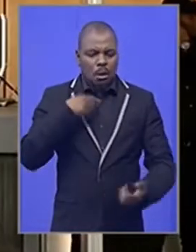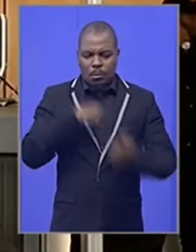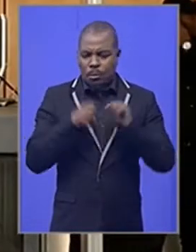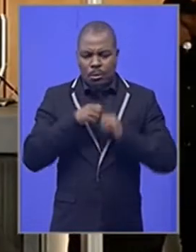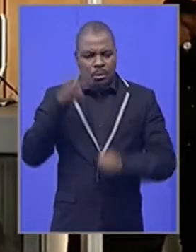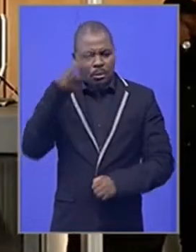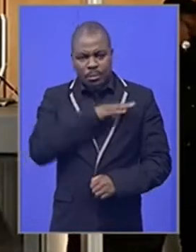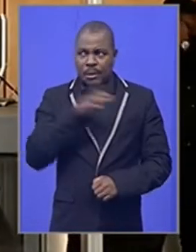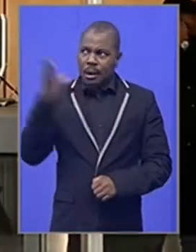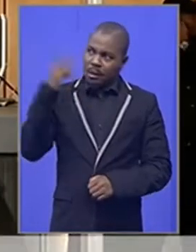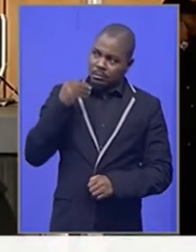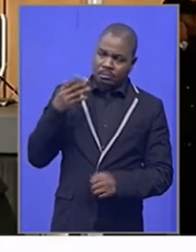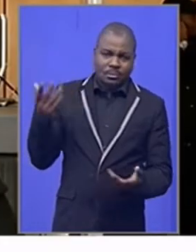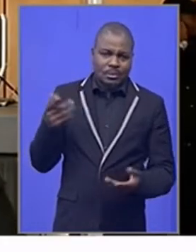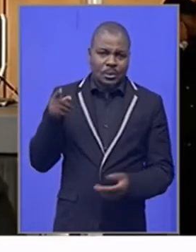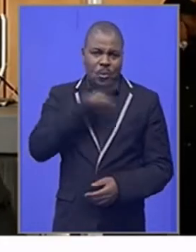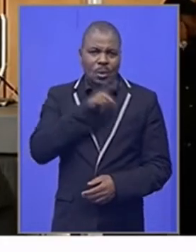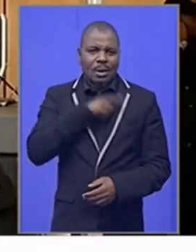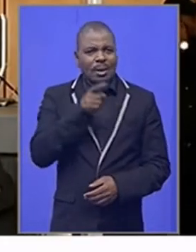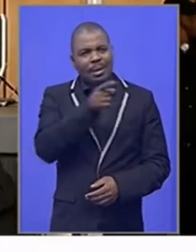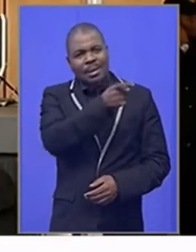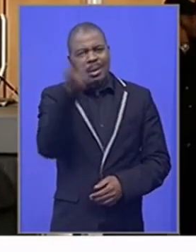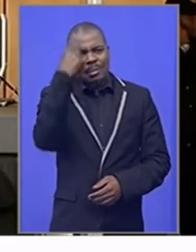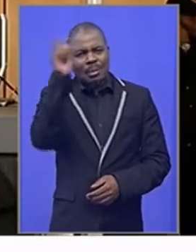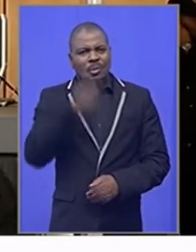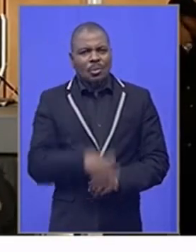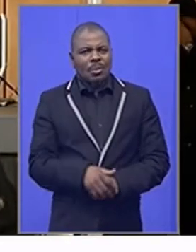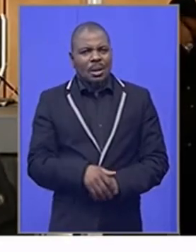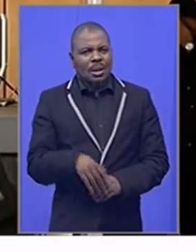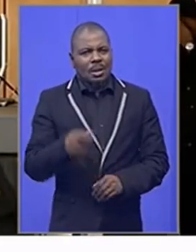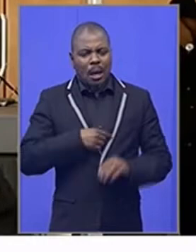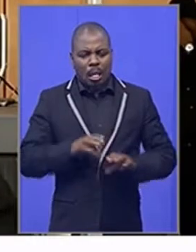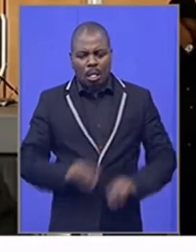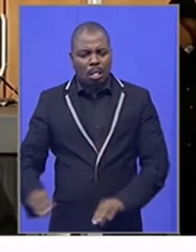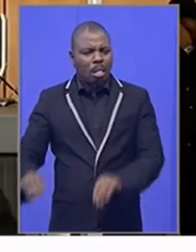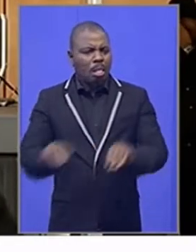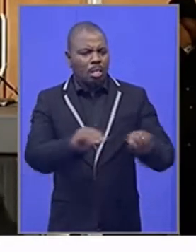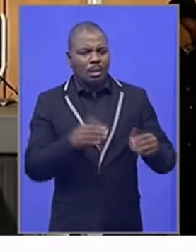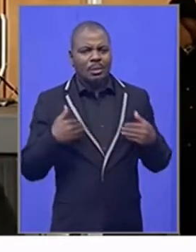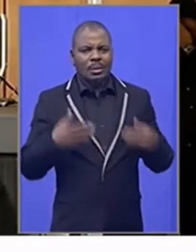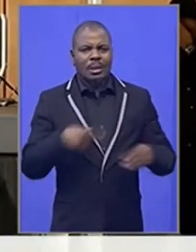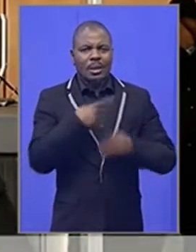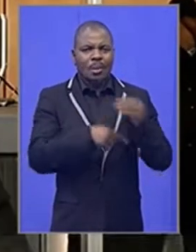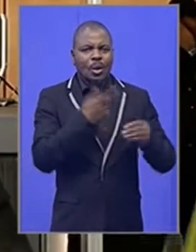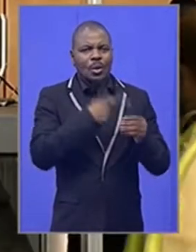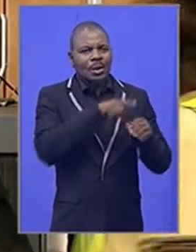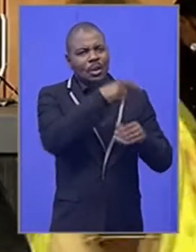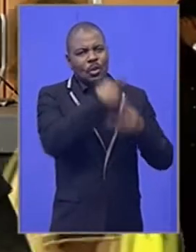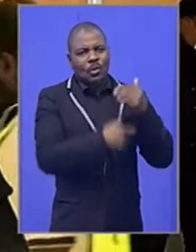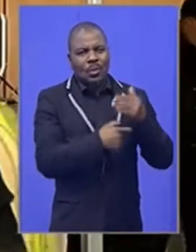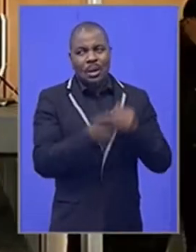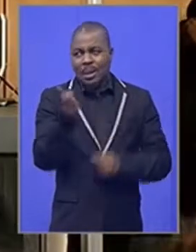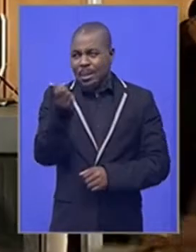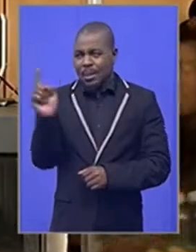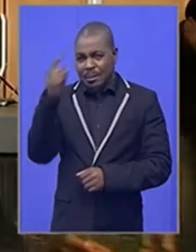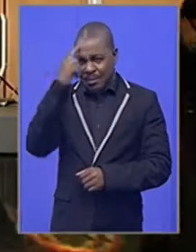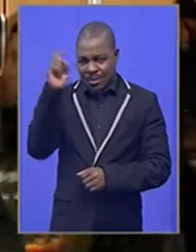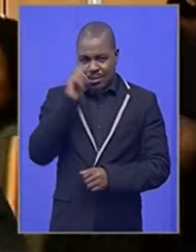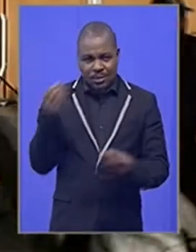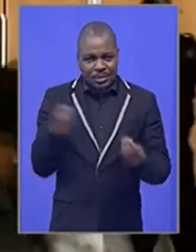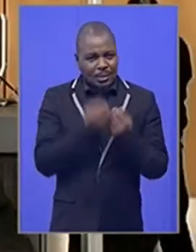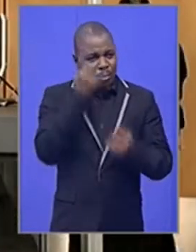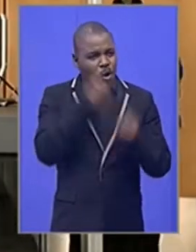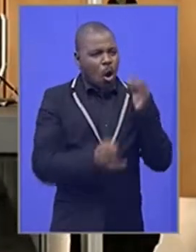asking for that simply because they believe, and they've started a propaganda towards this conference, because they believe that there must be something